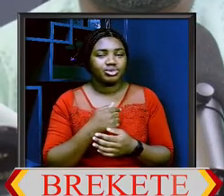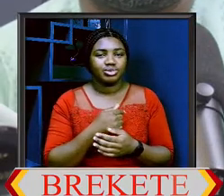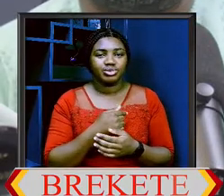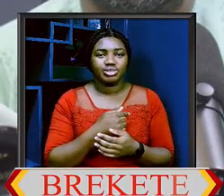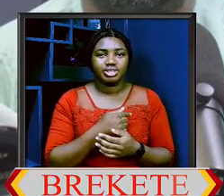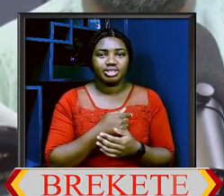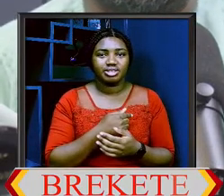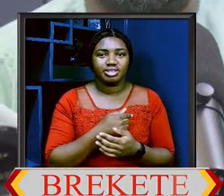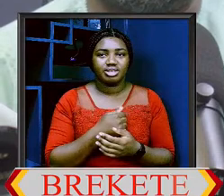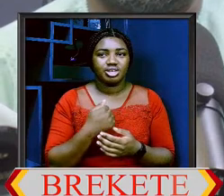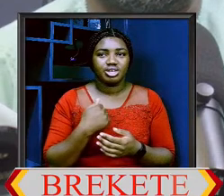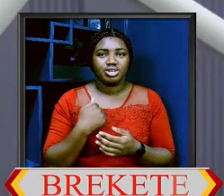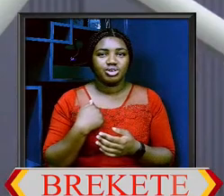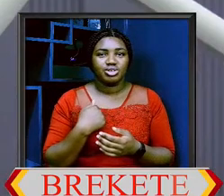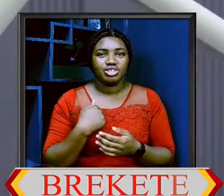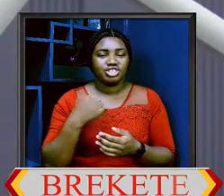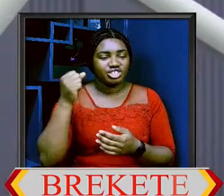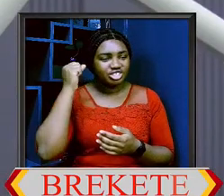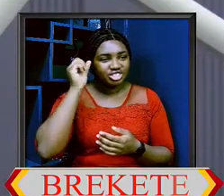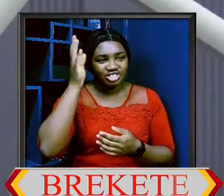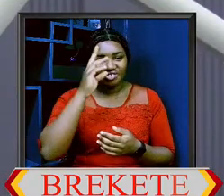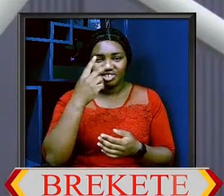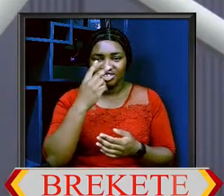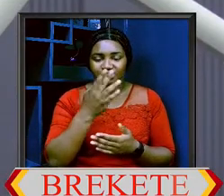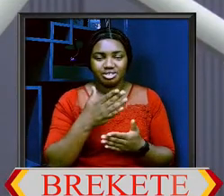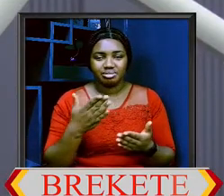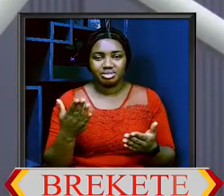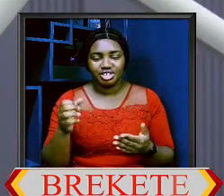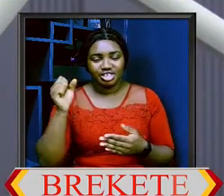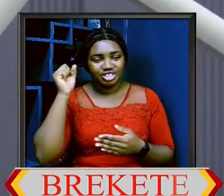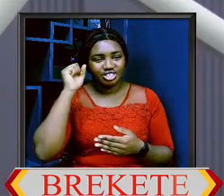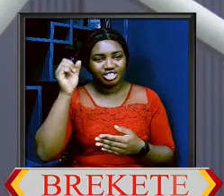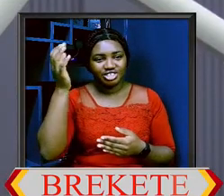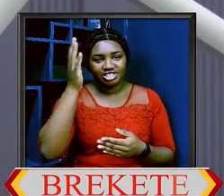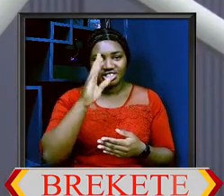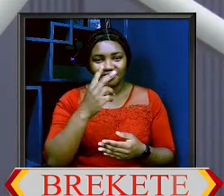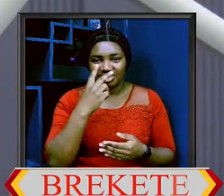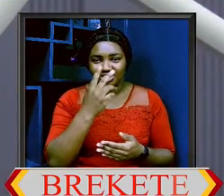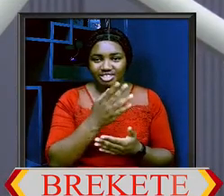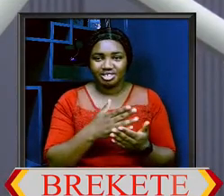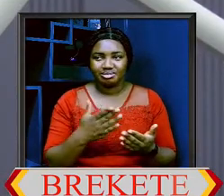breast you never hun you never